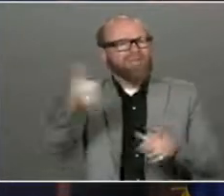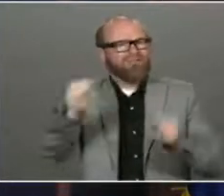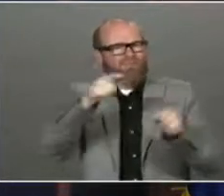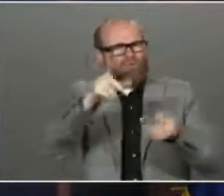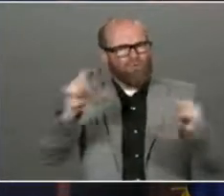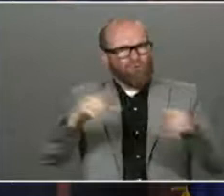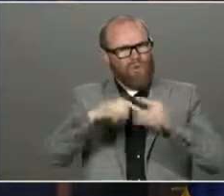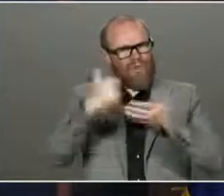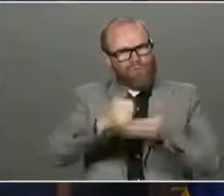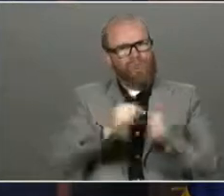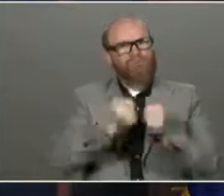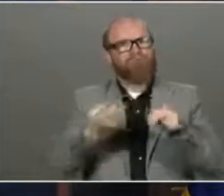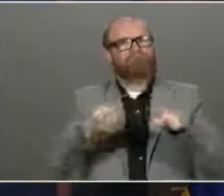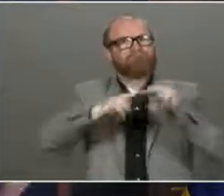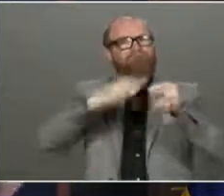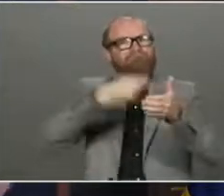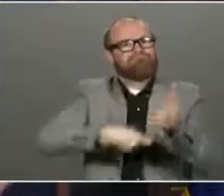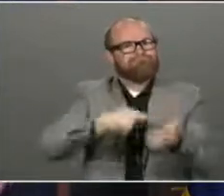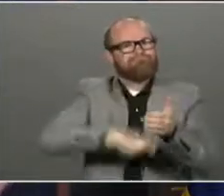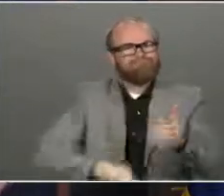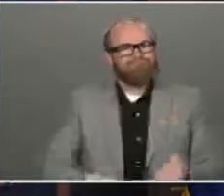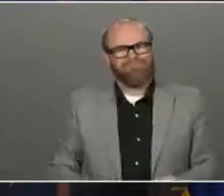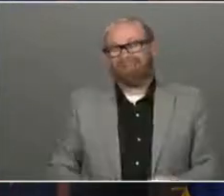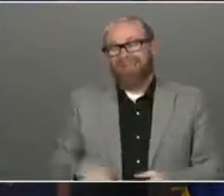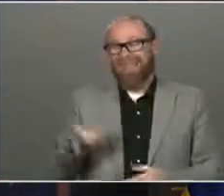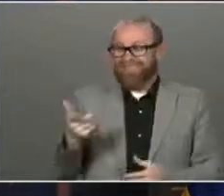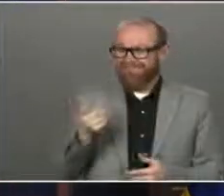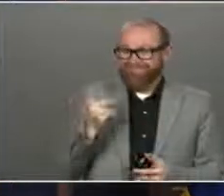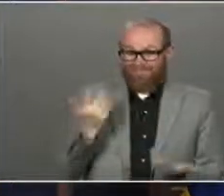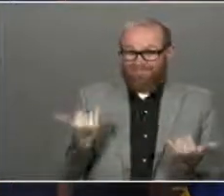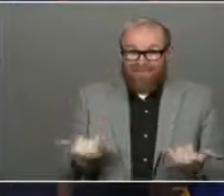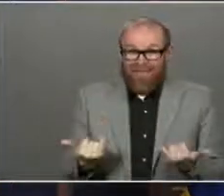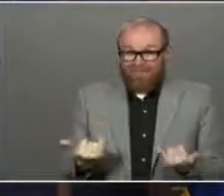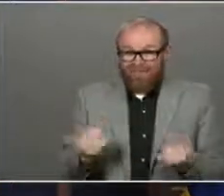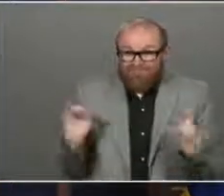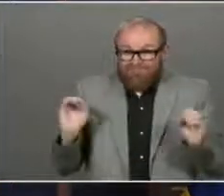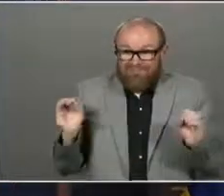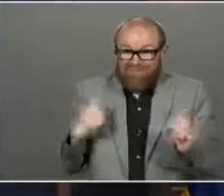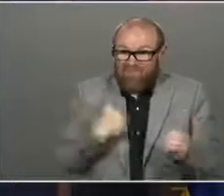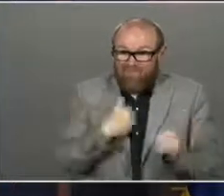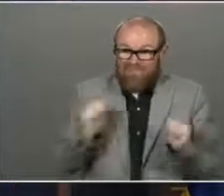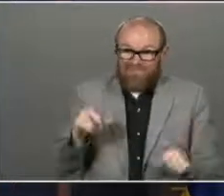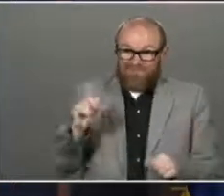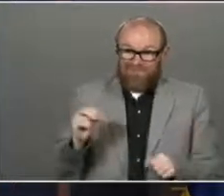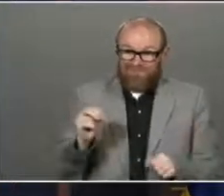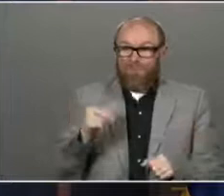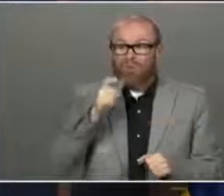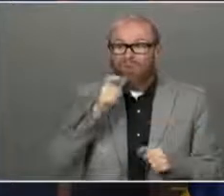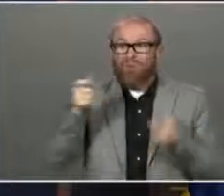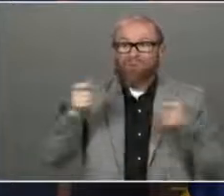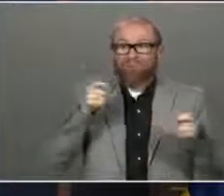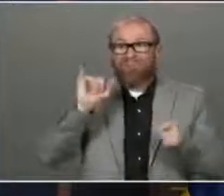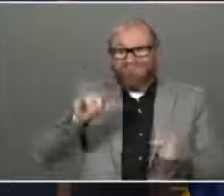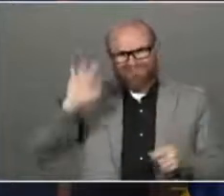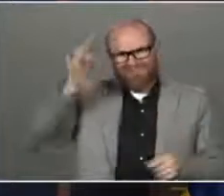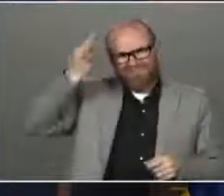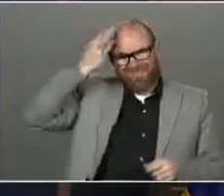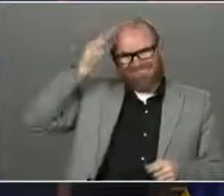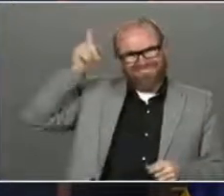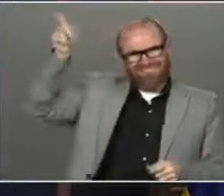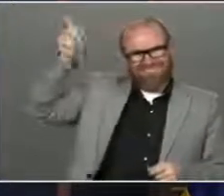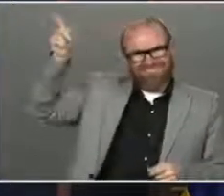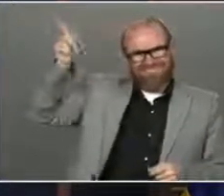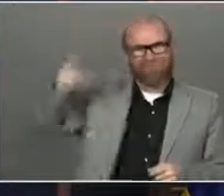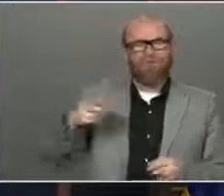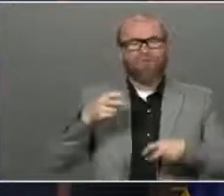Utah to bring down inflation, right? It's increased supply, and again, the federal government controls so much of that. The problem with